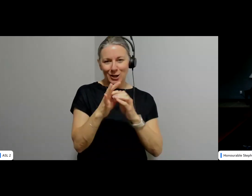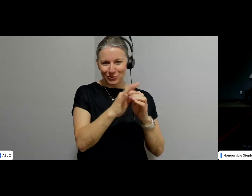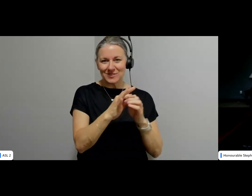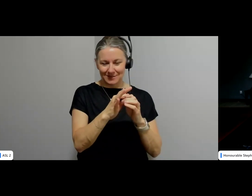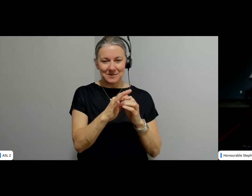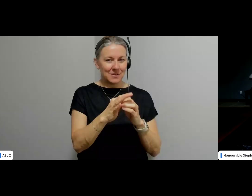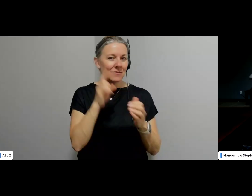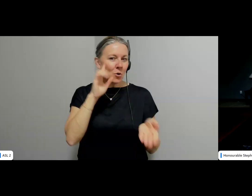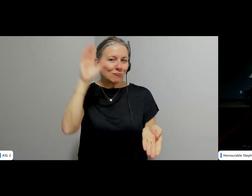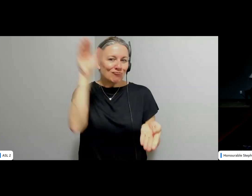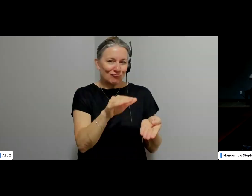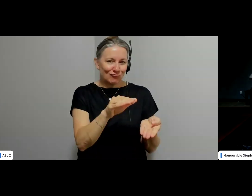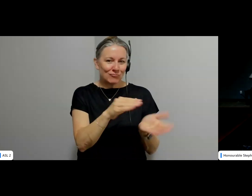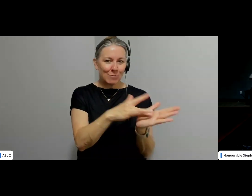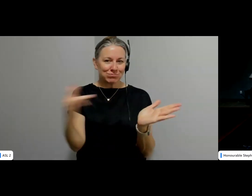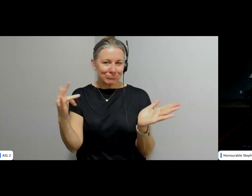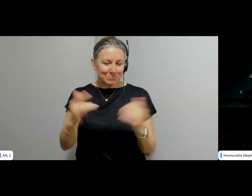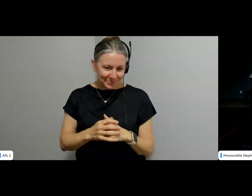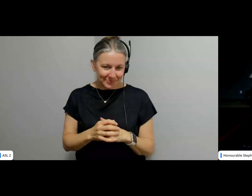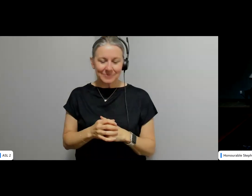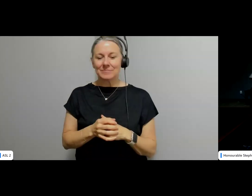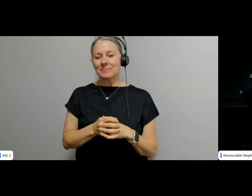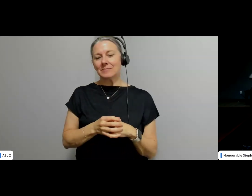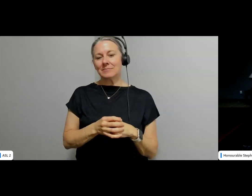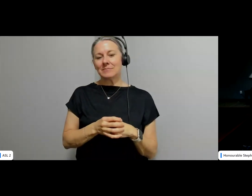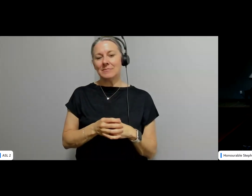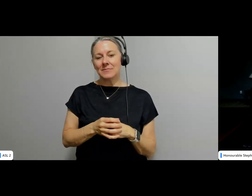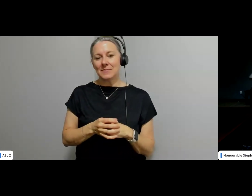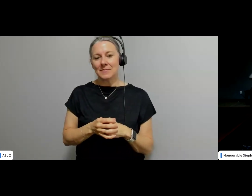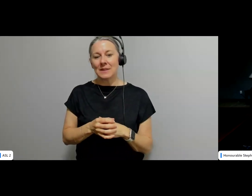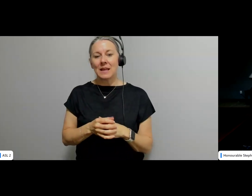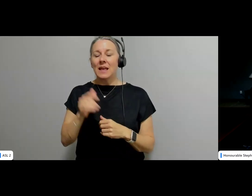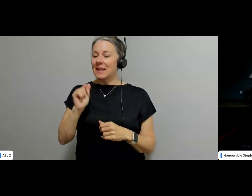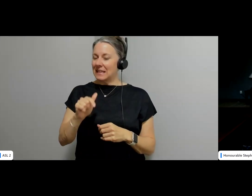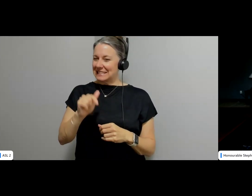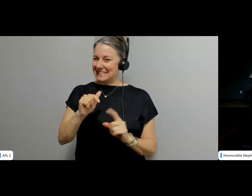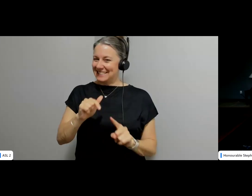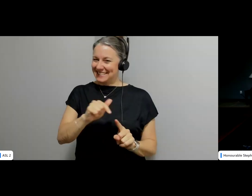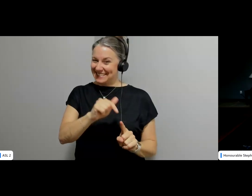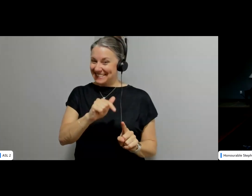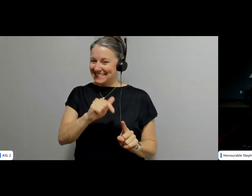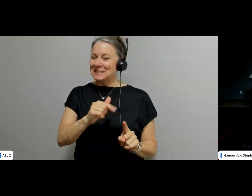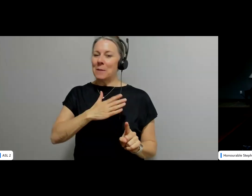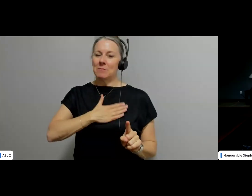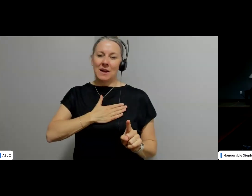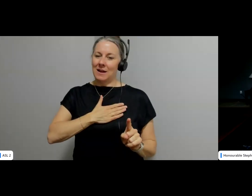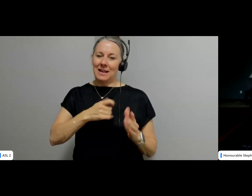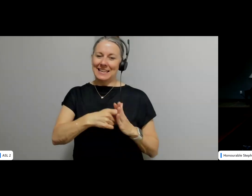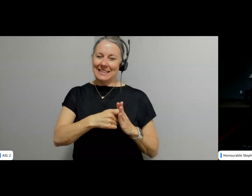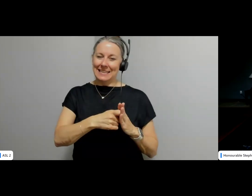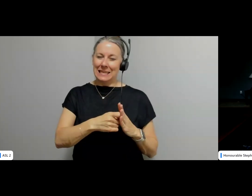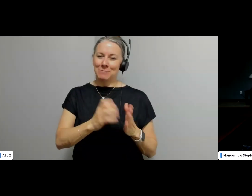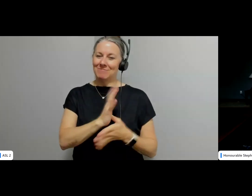mistreatment. And this is, for me, really where my key program comes in, and that's the